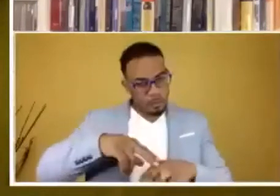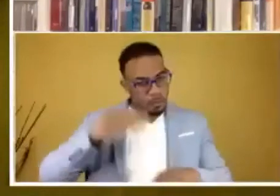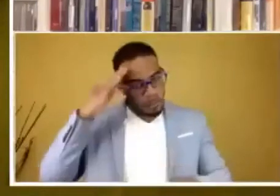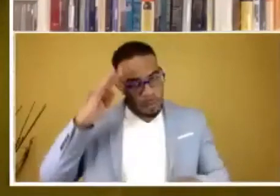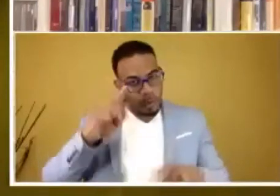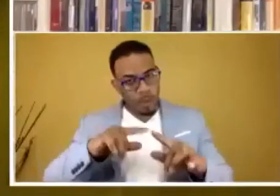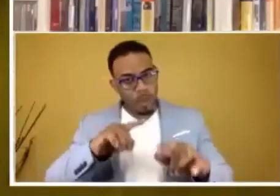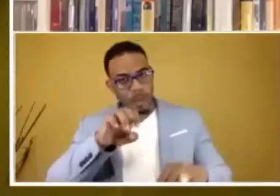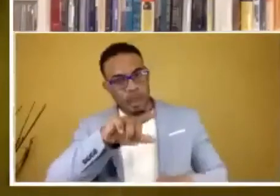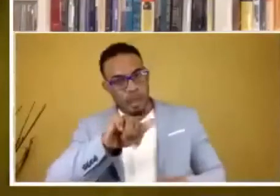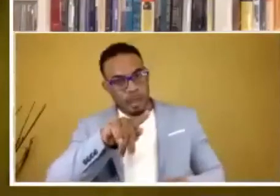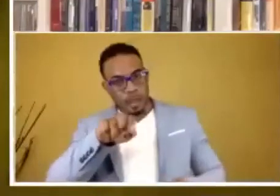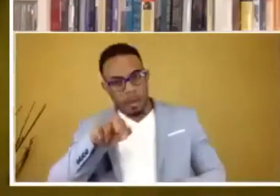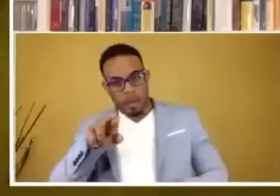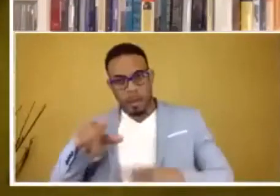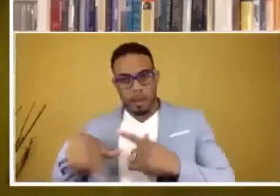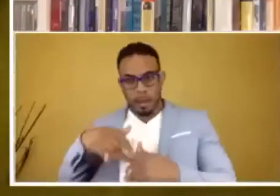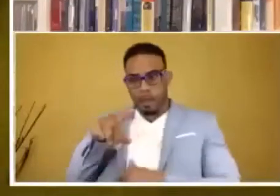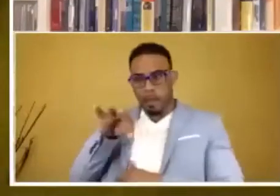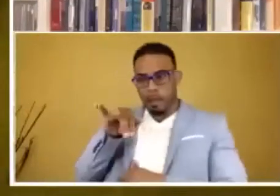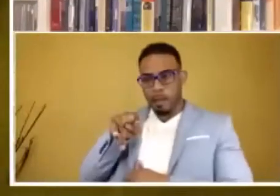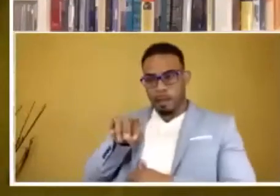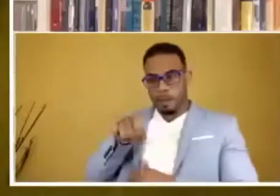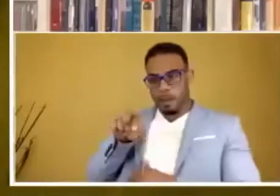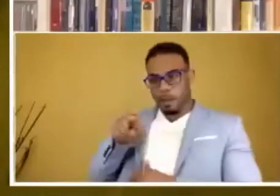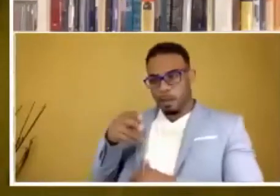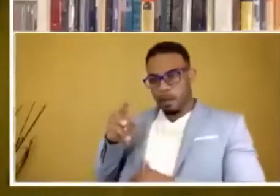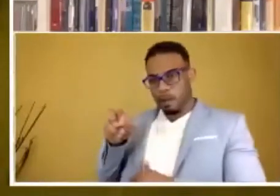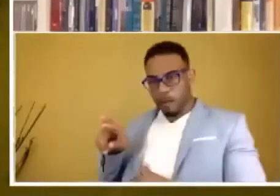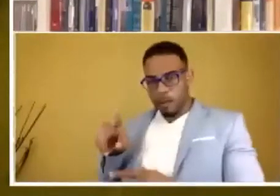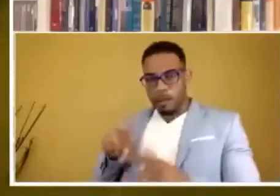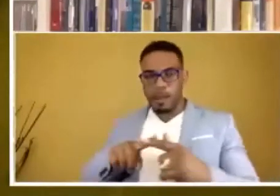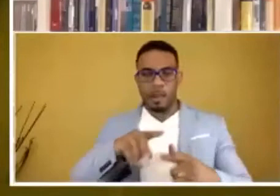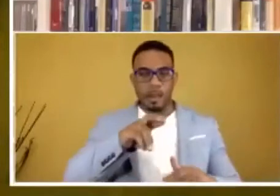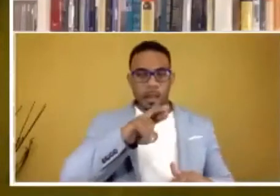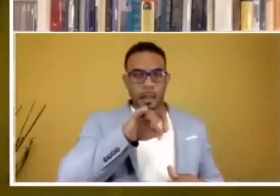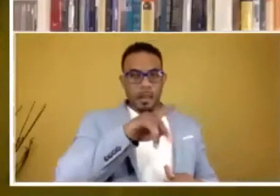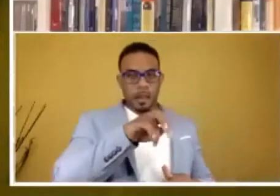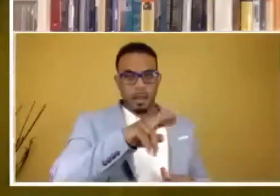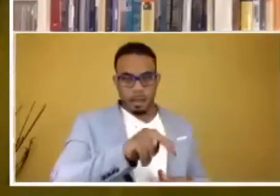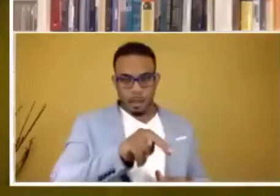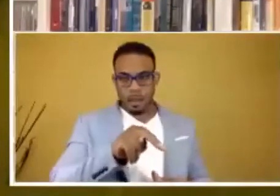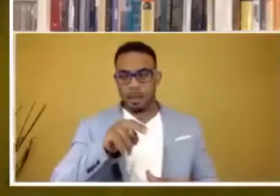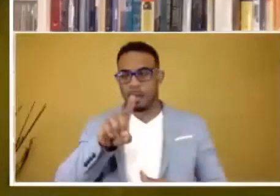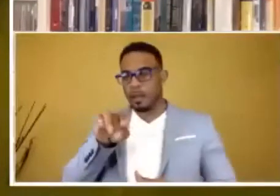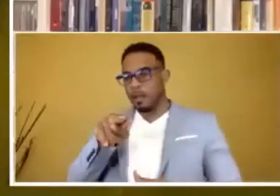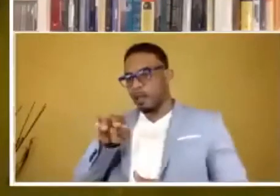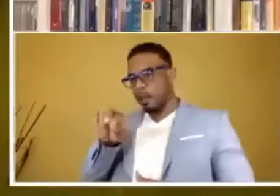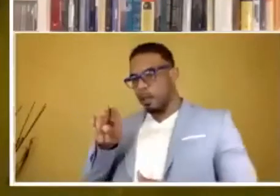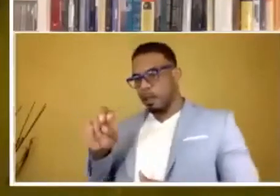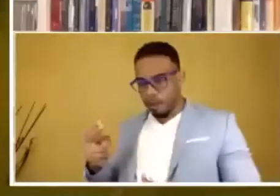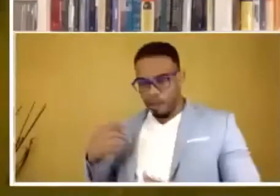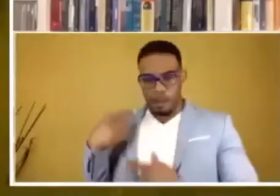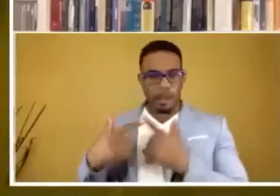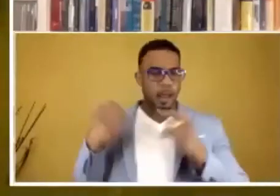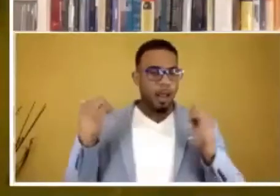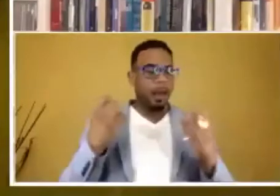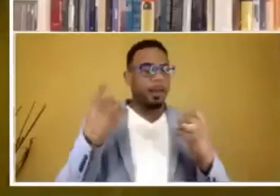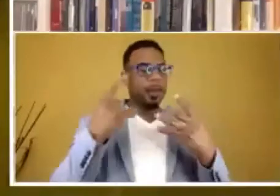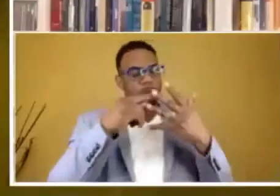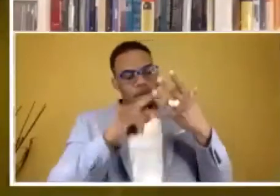Baker's legacy, Fannie Lou Hamer's legacy, Anne Braden's legacy, Diane Nash's legacy, and many